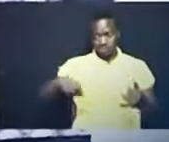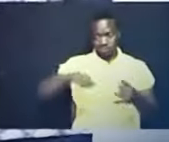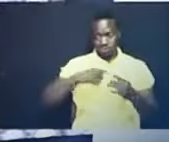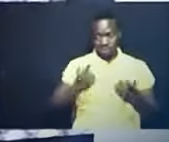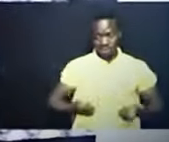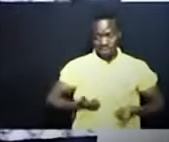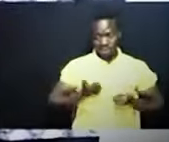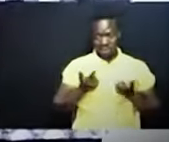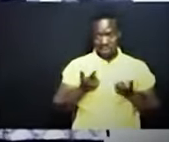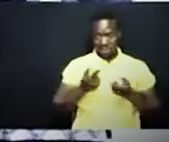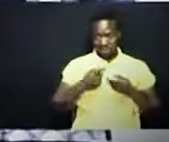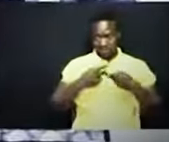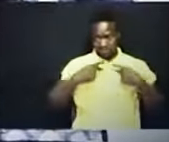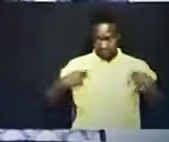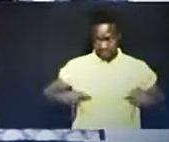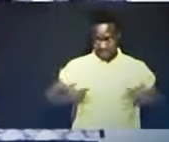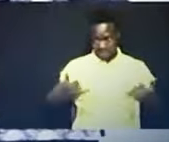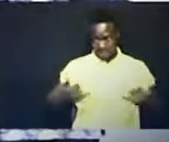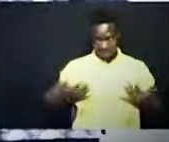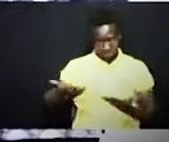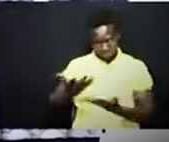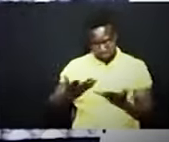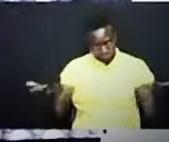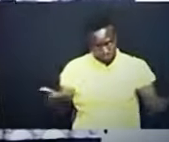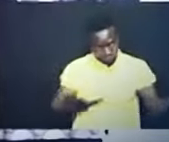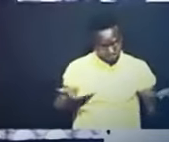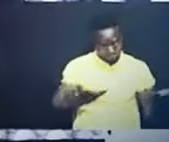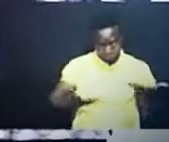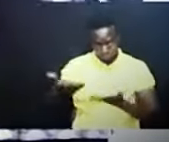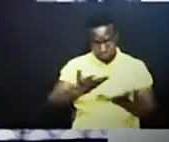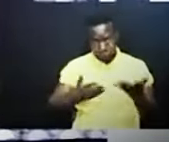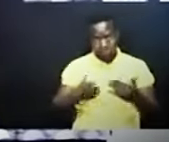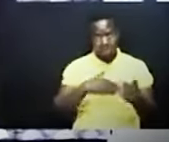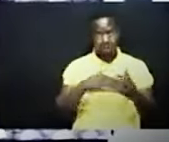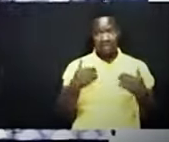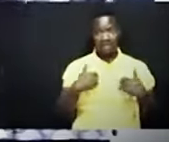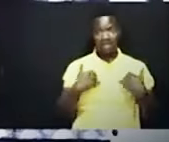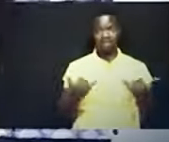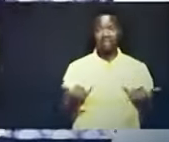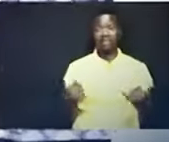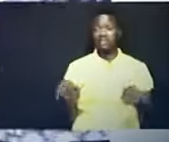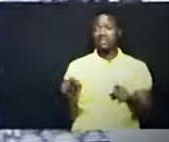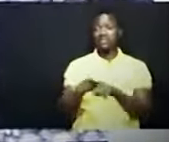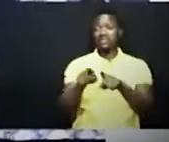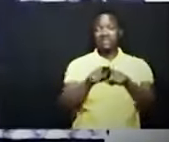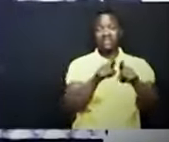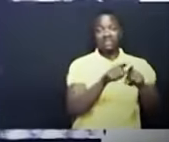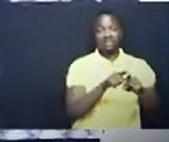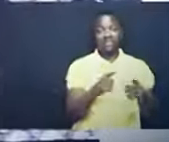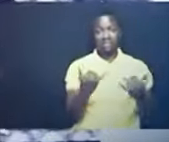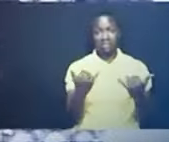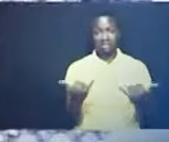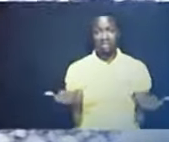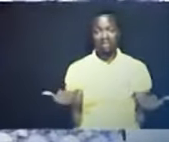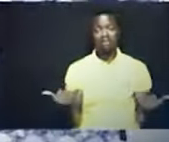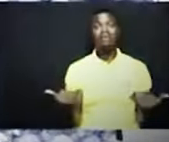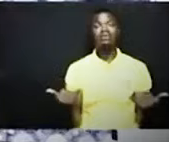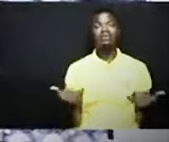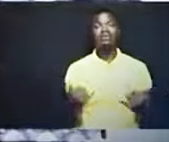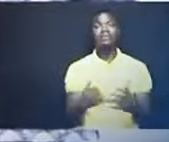world by the faculties we possess, sen ye betumi afa normal ewo ye hu atene etwa ye hu ahia ase no.